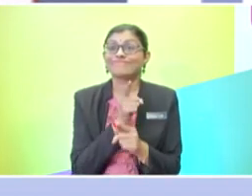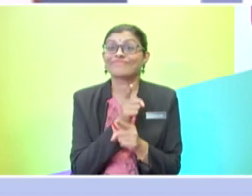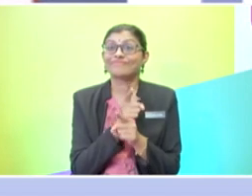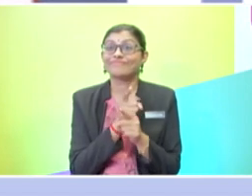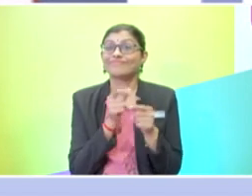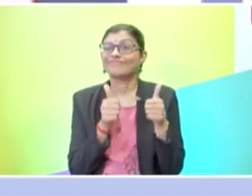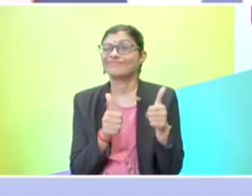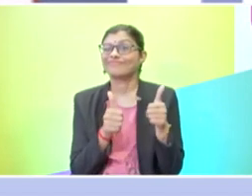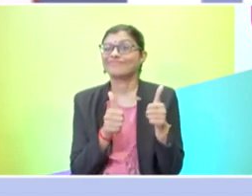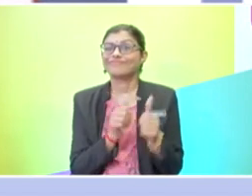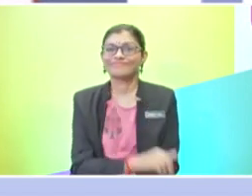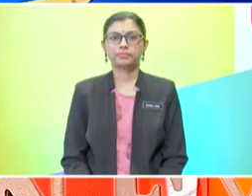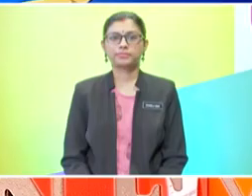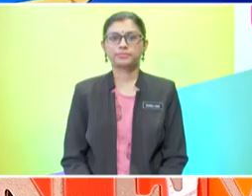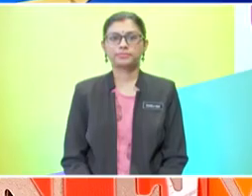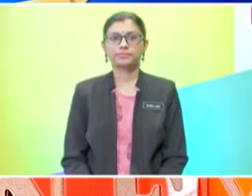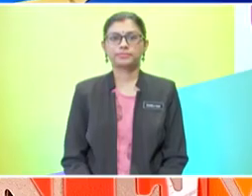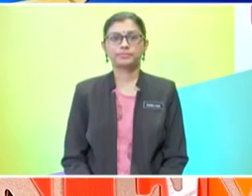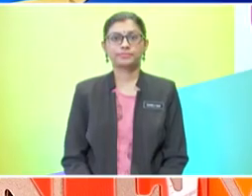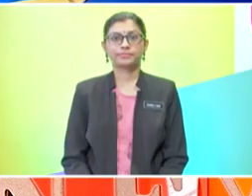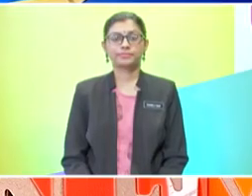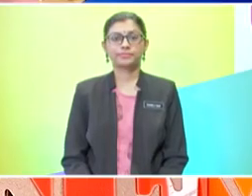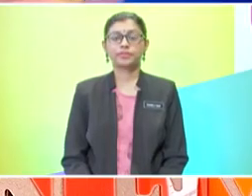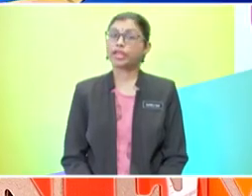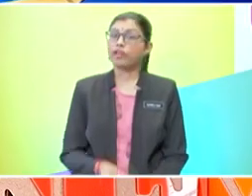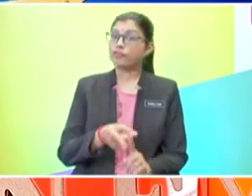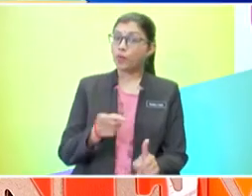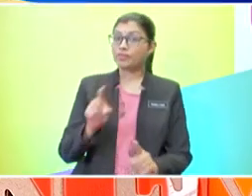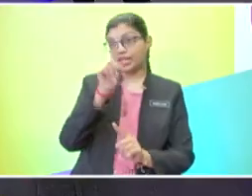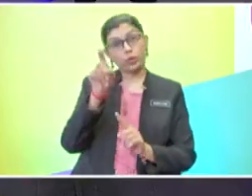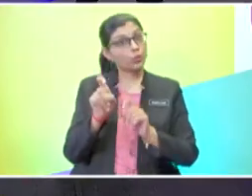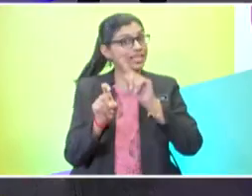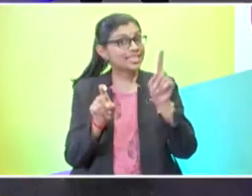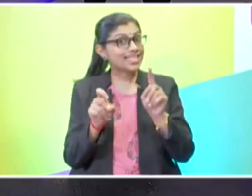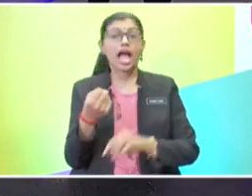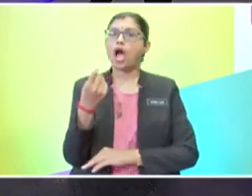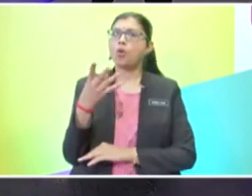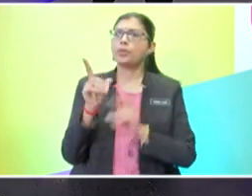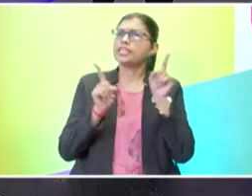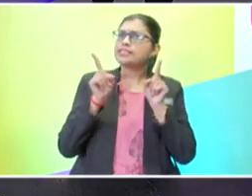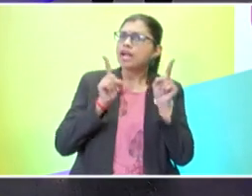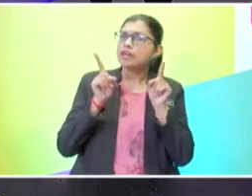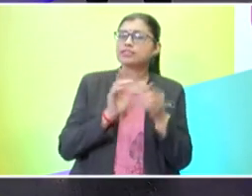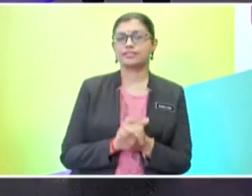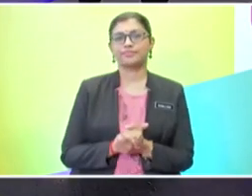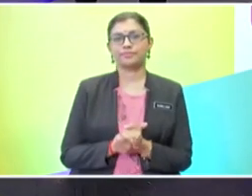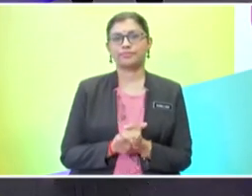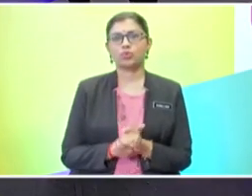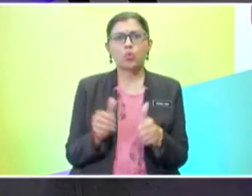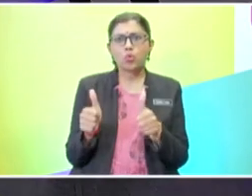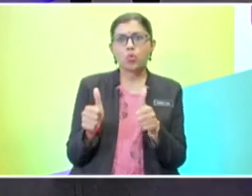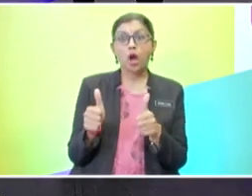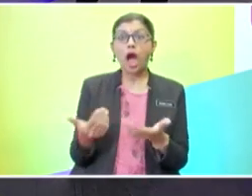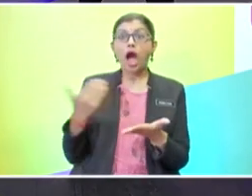price should be Yay! Right, correct. And now based on the quiz, how many stars do I get? Oh, you did well. So Sean, I'm going to give you